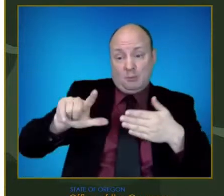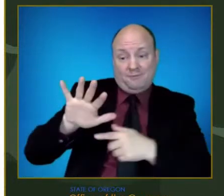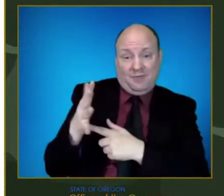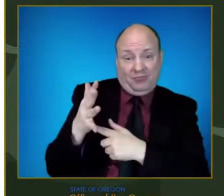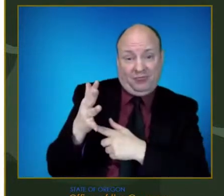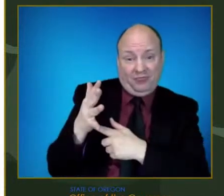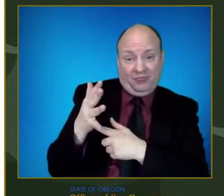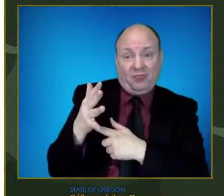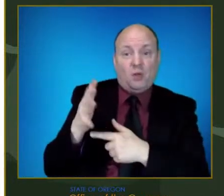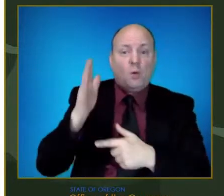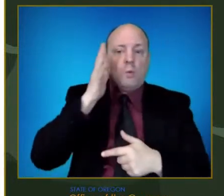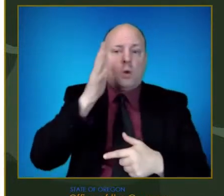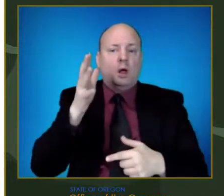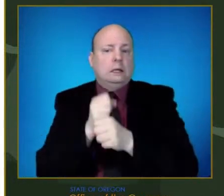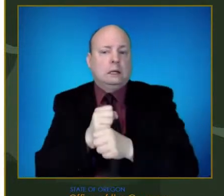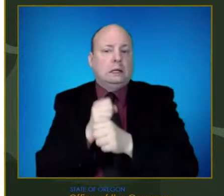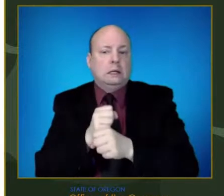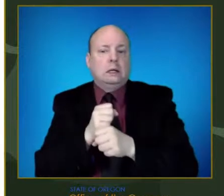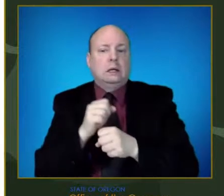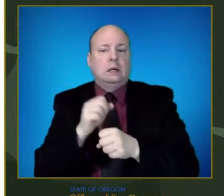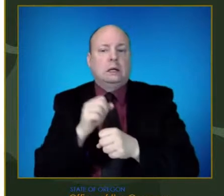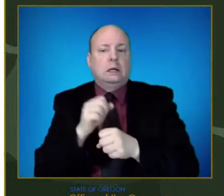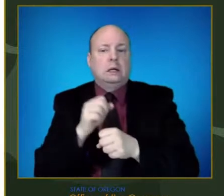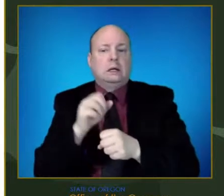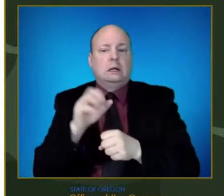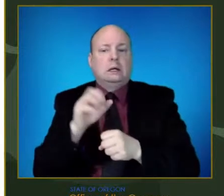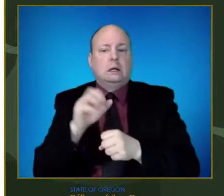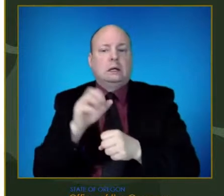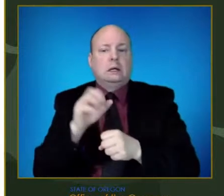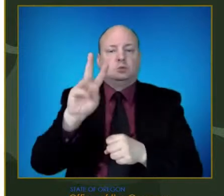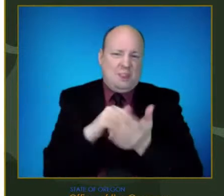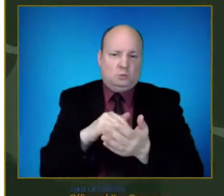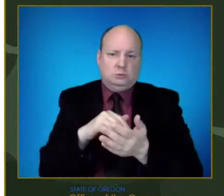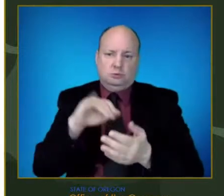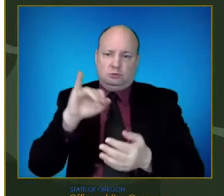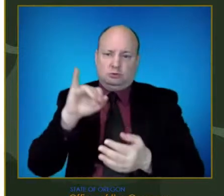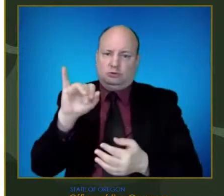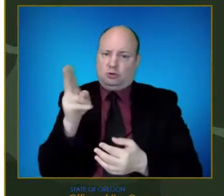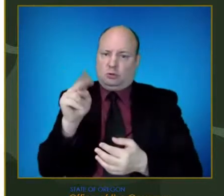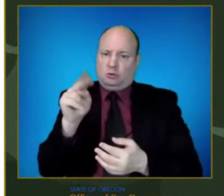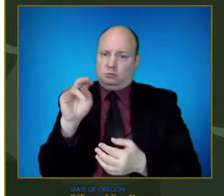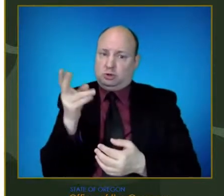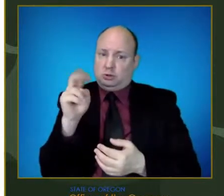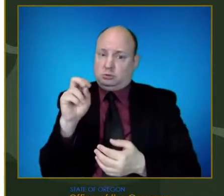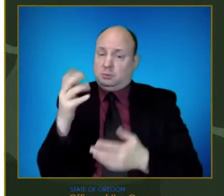of 61,400 Johnson & Johnson vaccines.